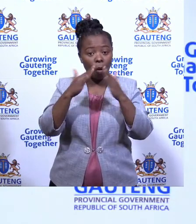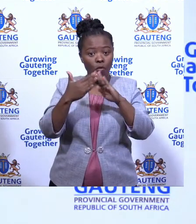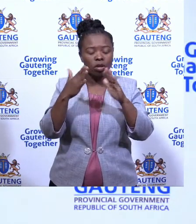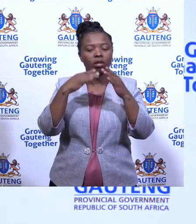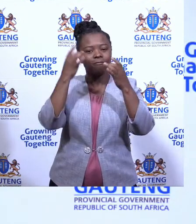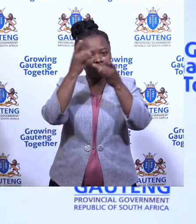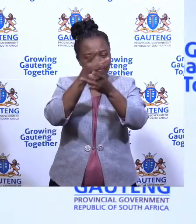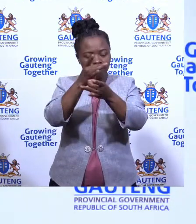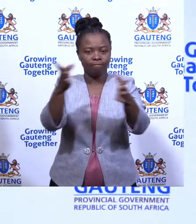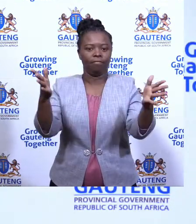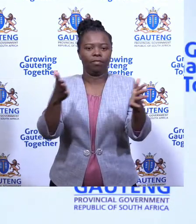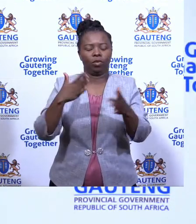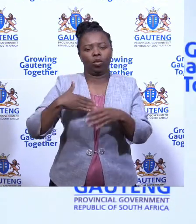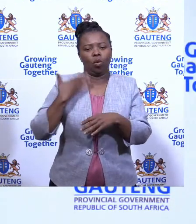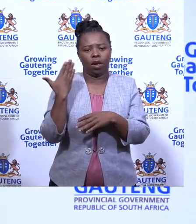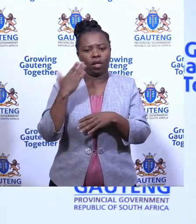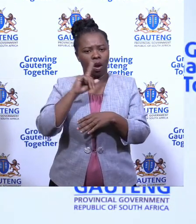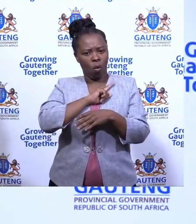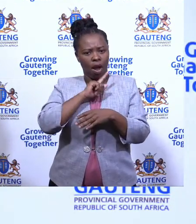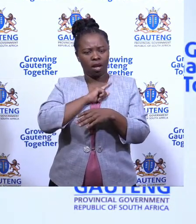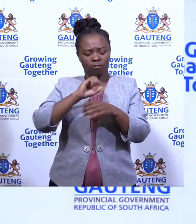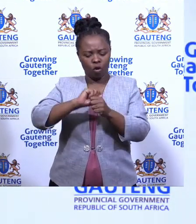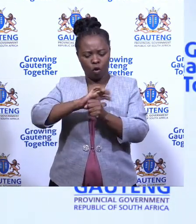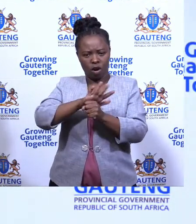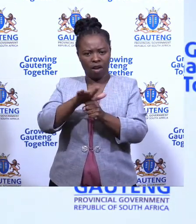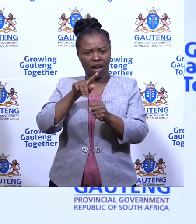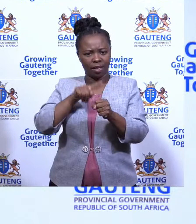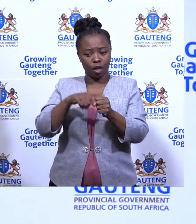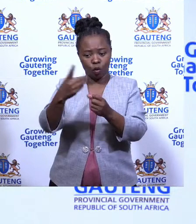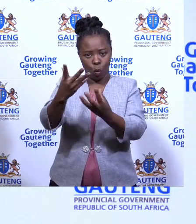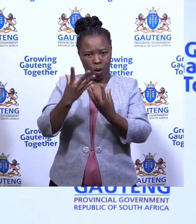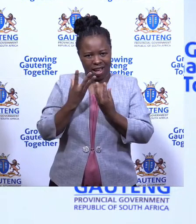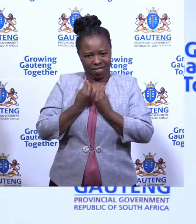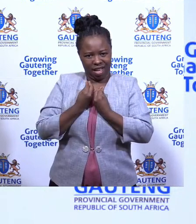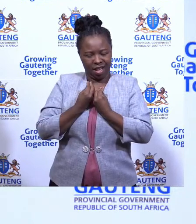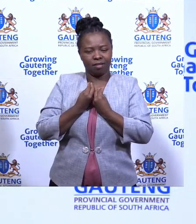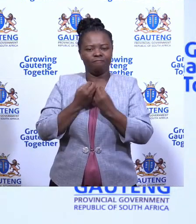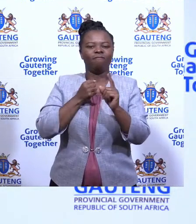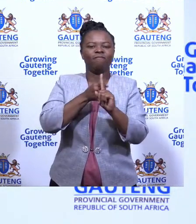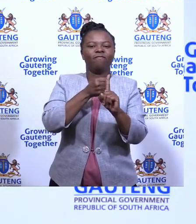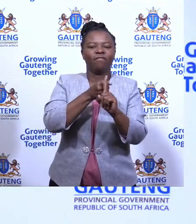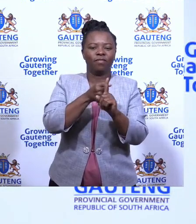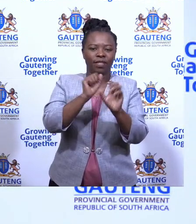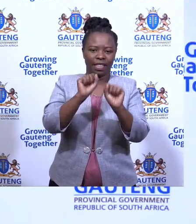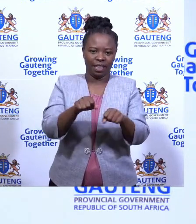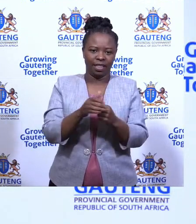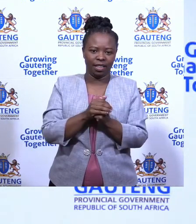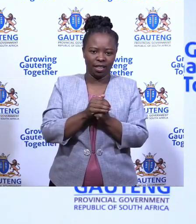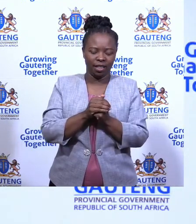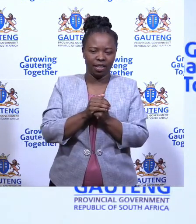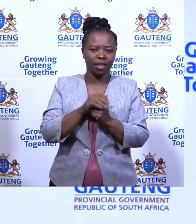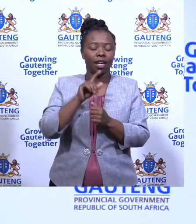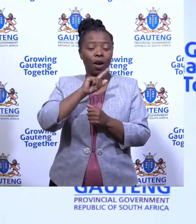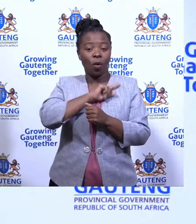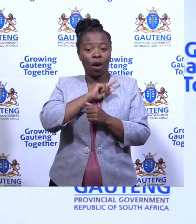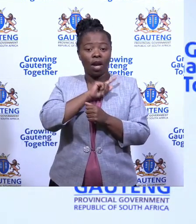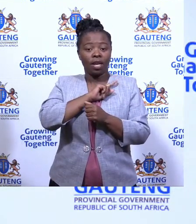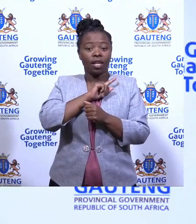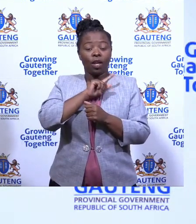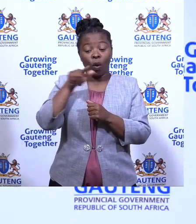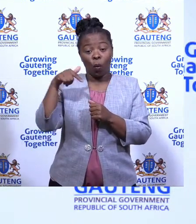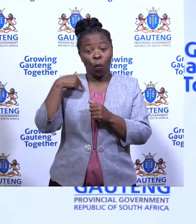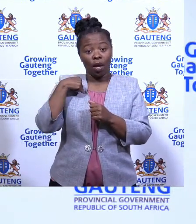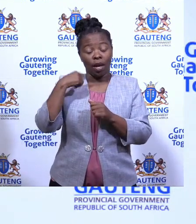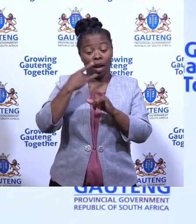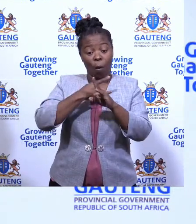public so that we fight this pandemic together. I think the main thing is that the only way we can win